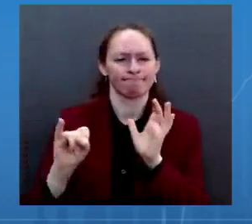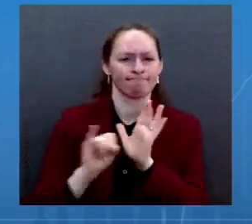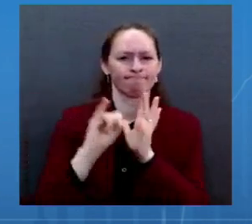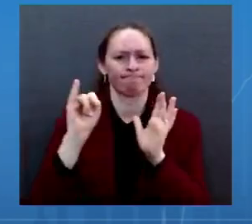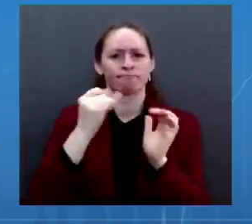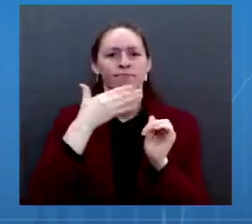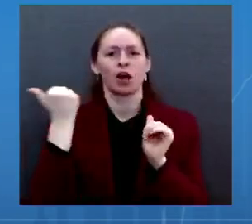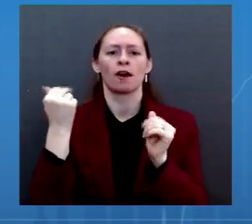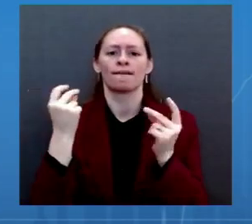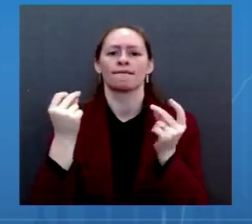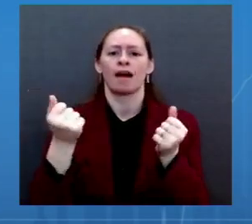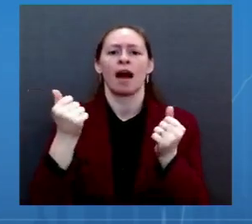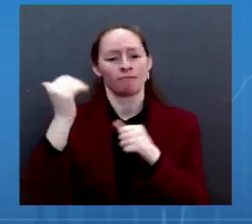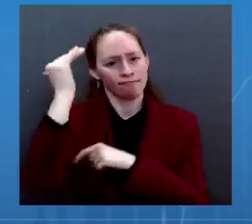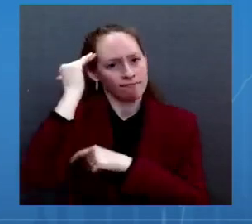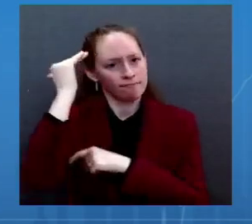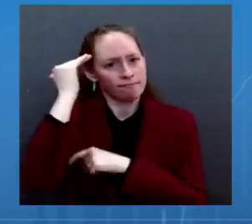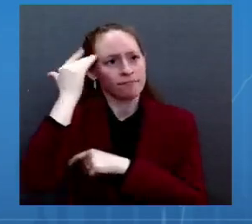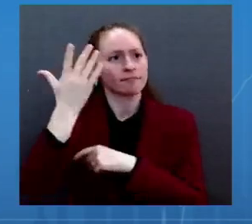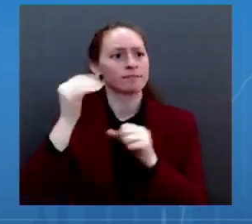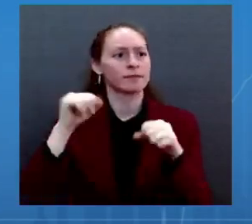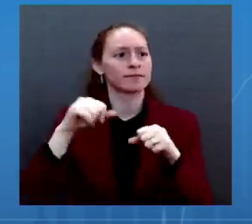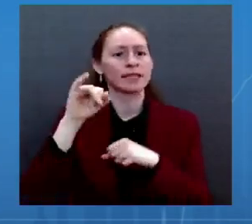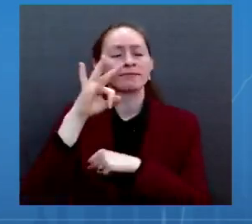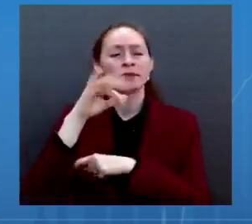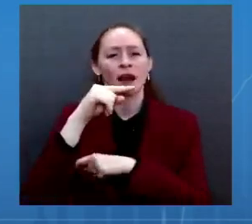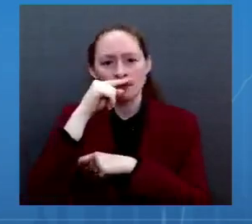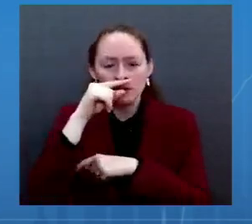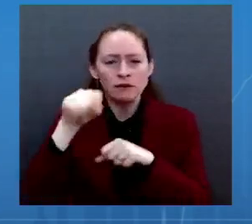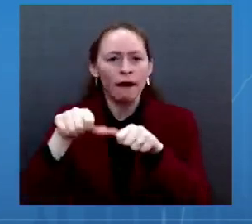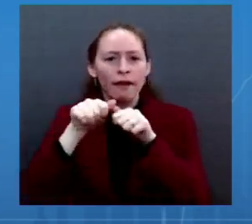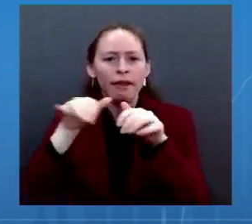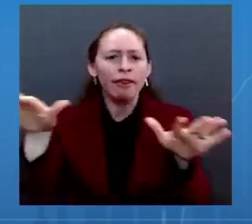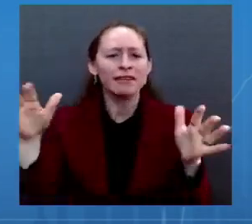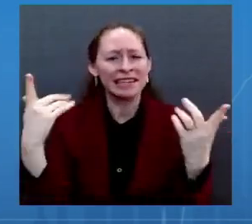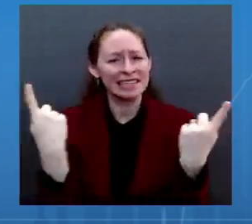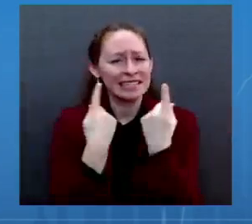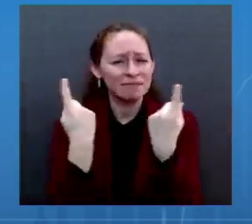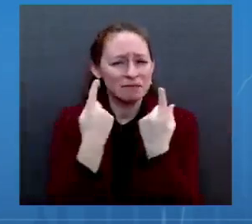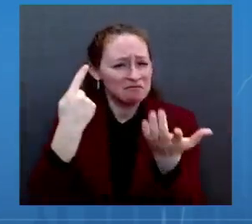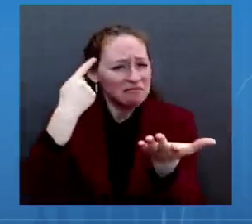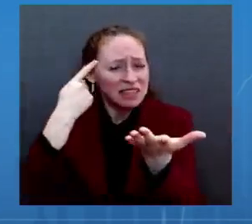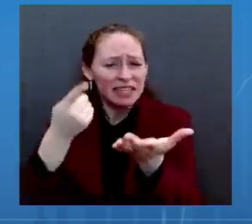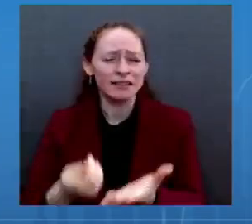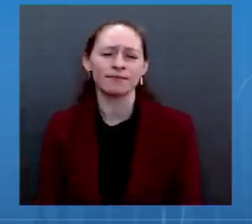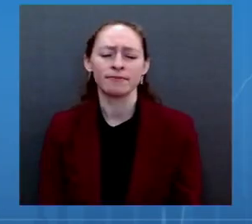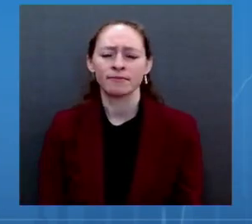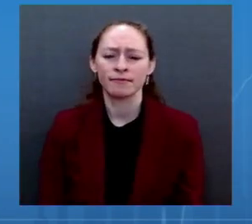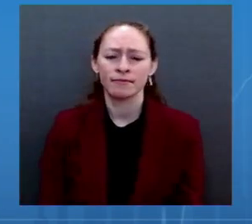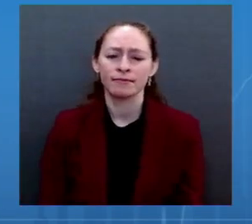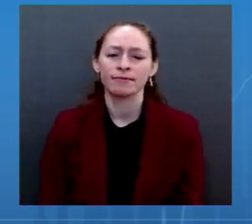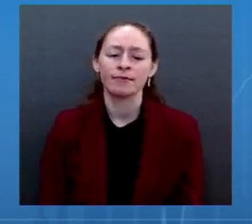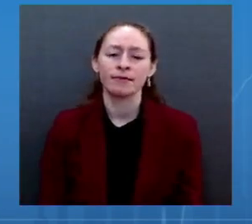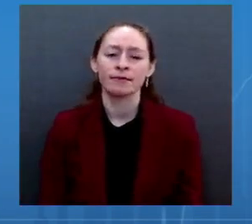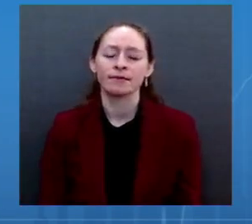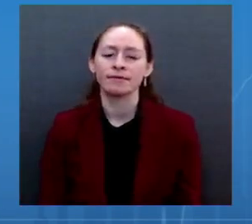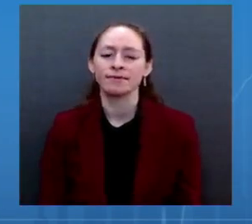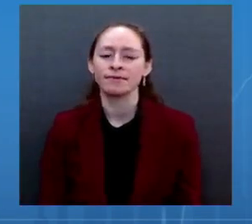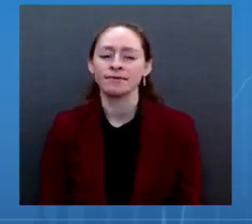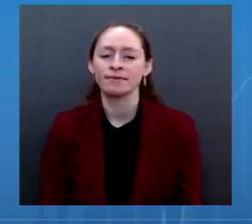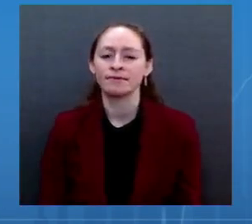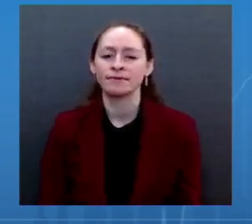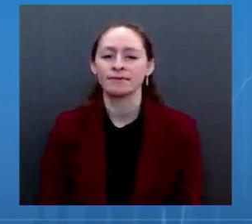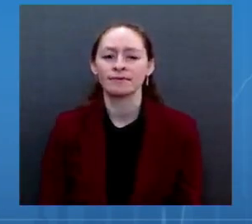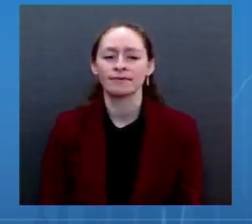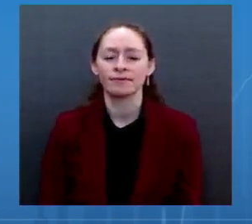so the FDA Rapid Tests are authorized, as you say, Jeannie, for diagnosis. They are not